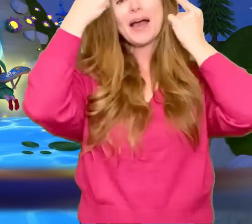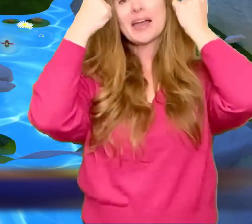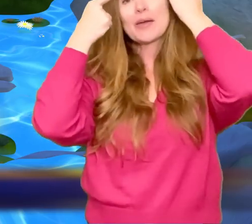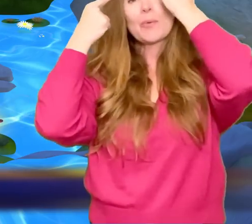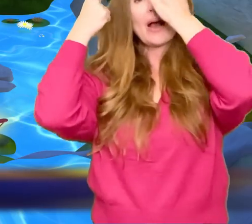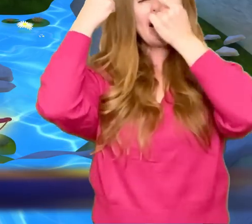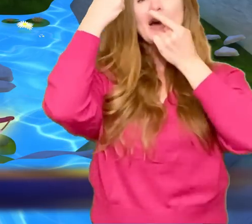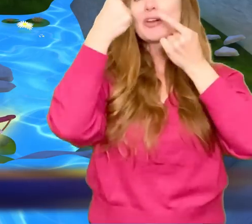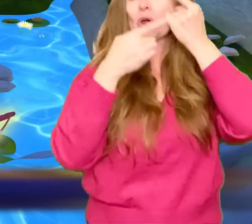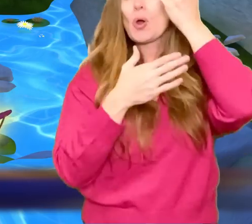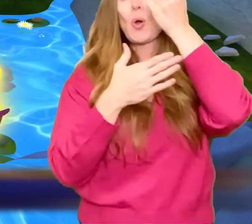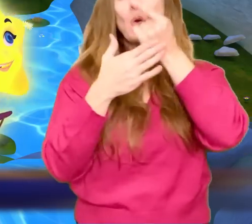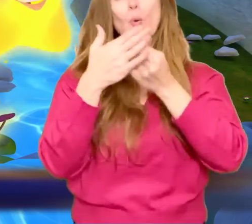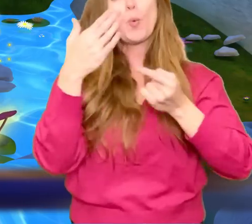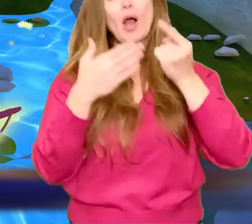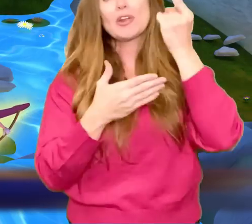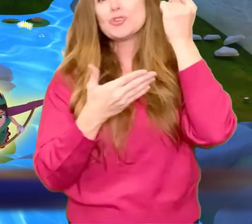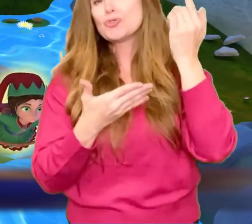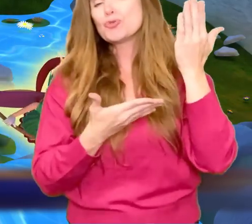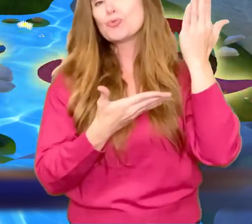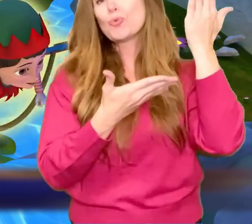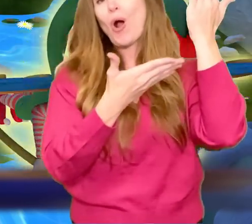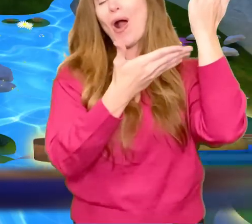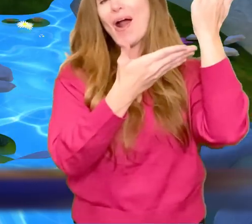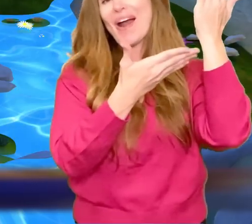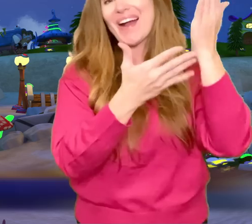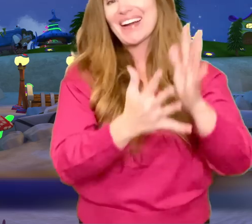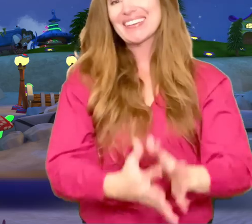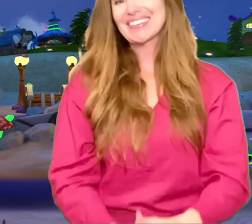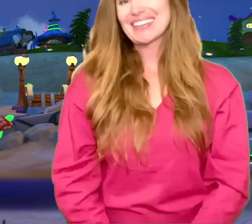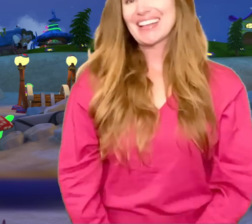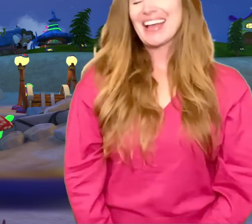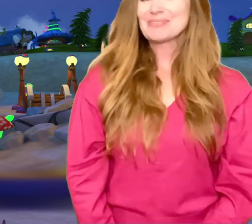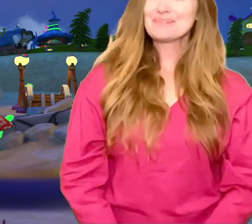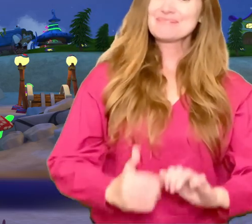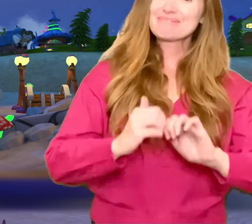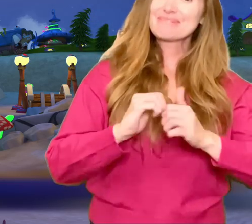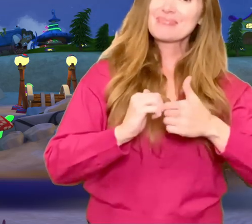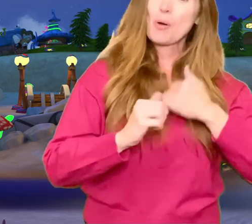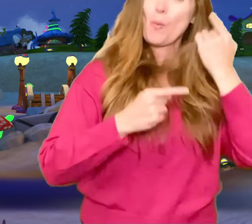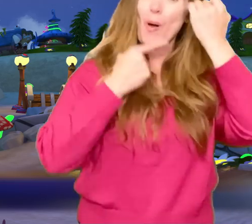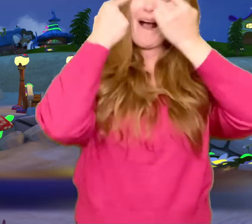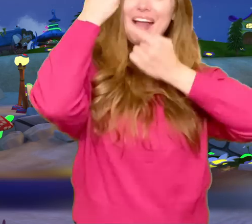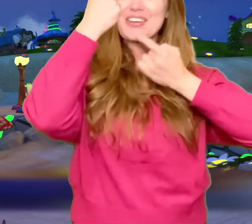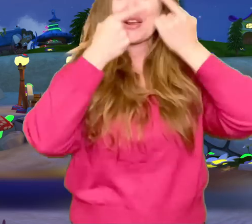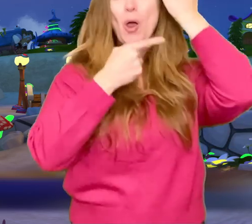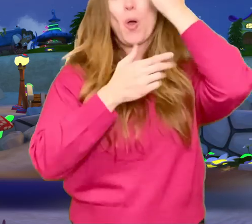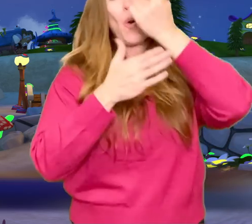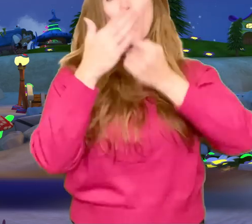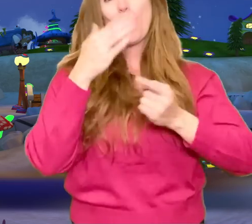wonder what you are how I wonder